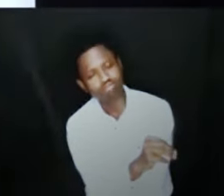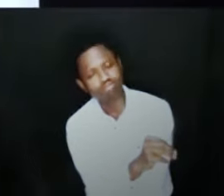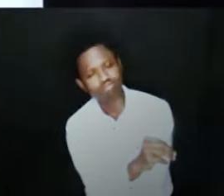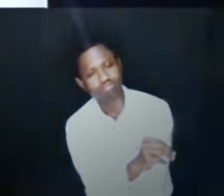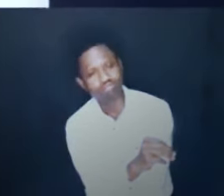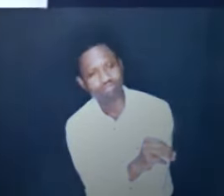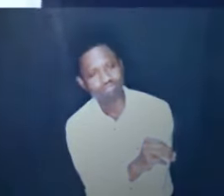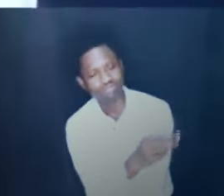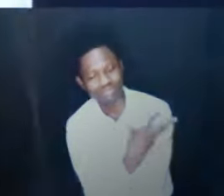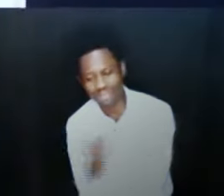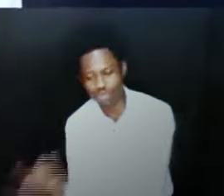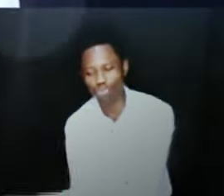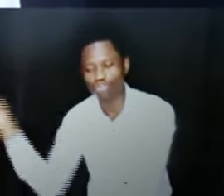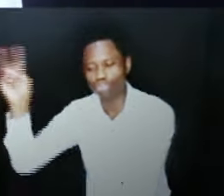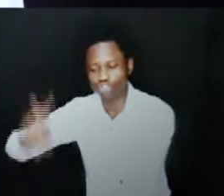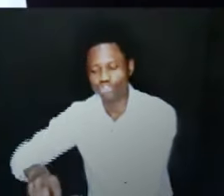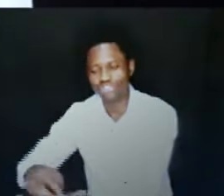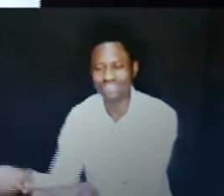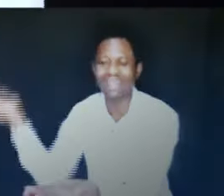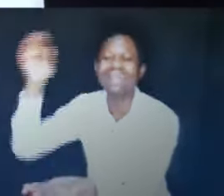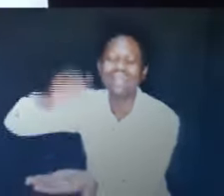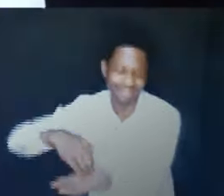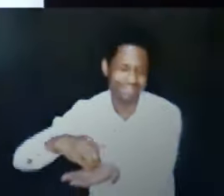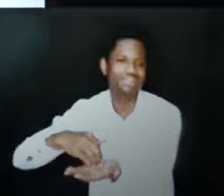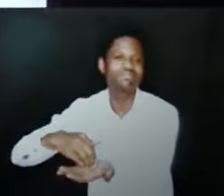And was raised again.